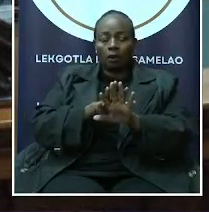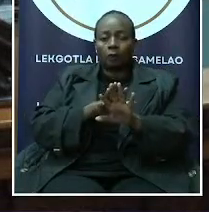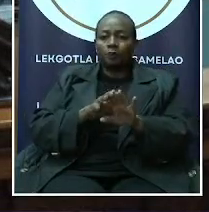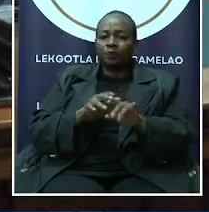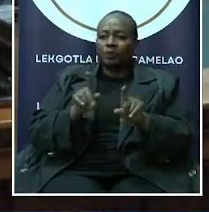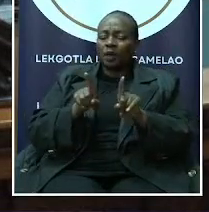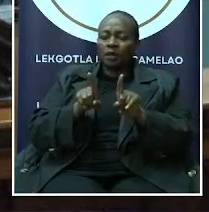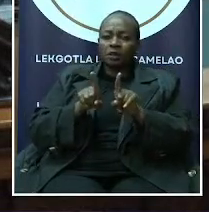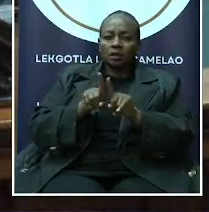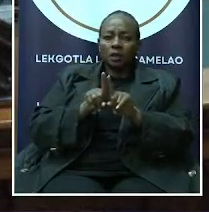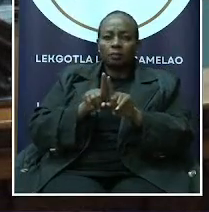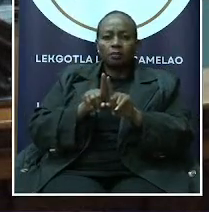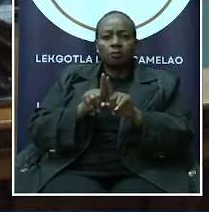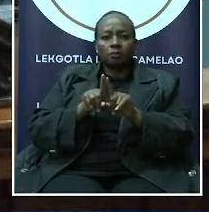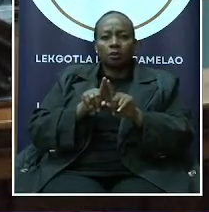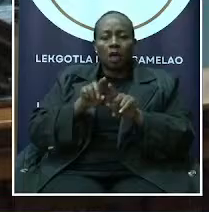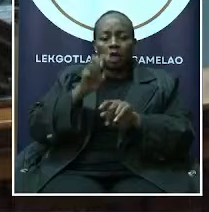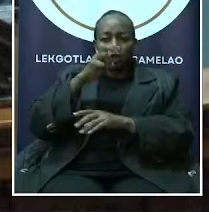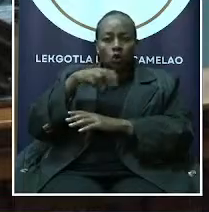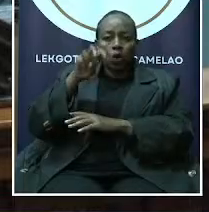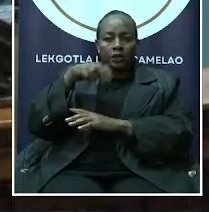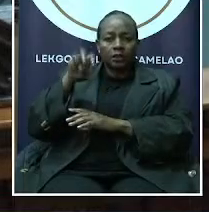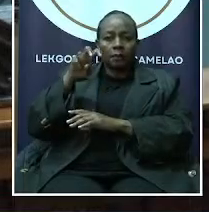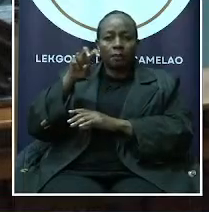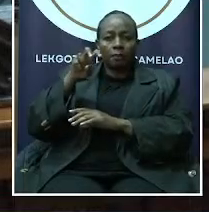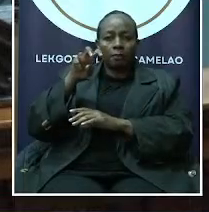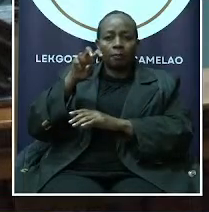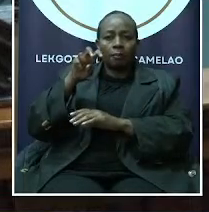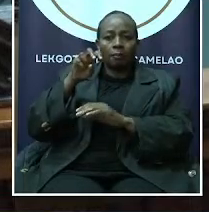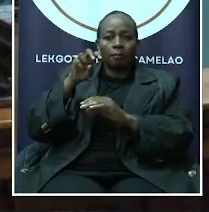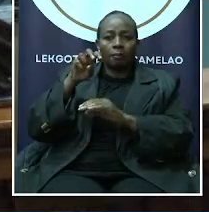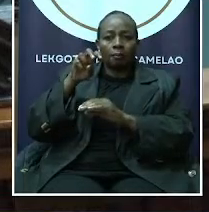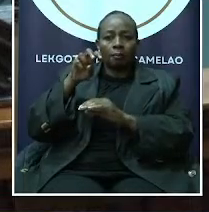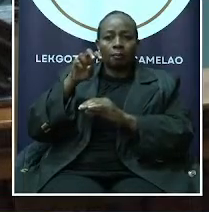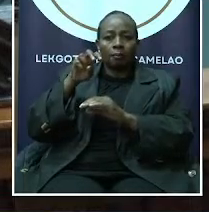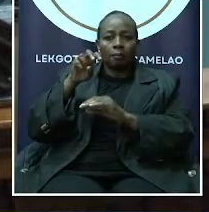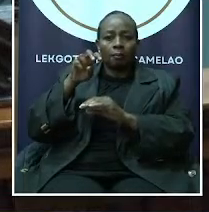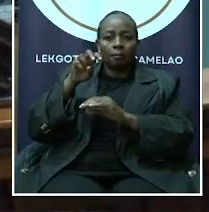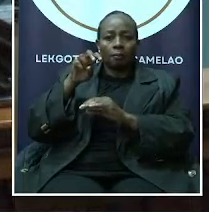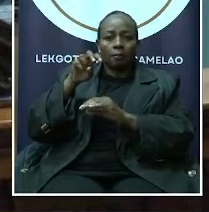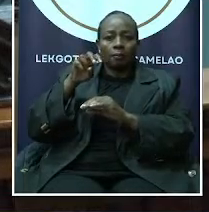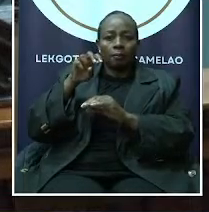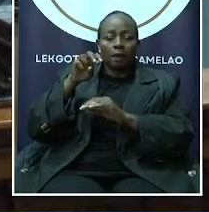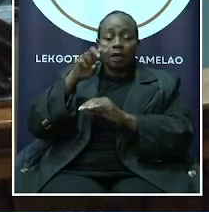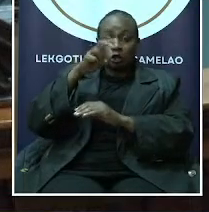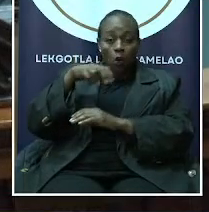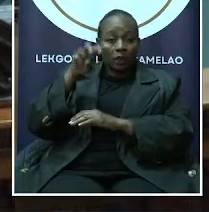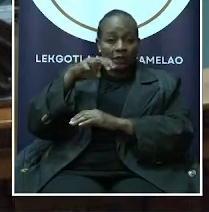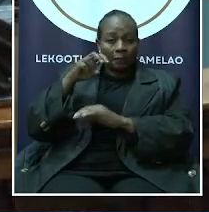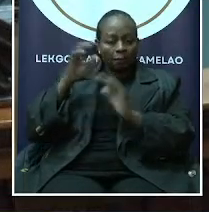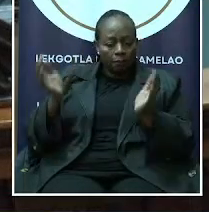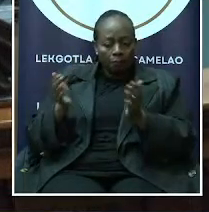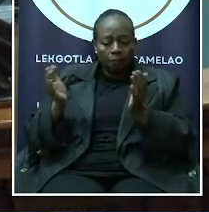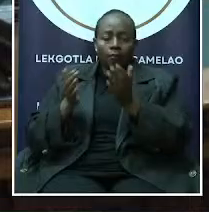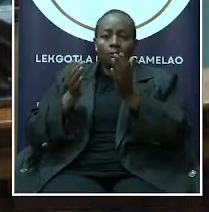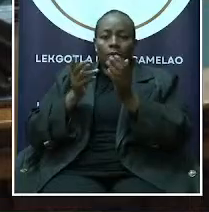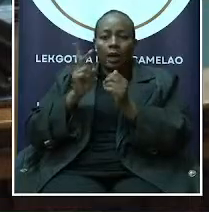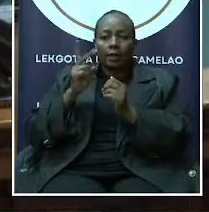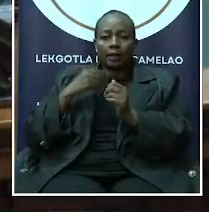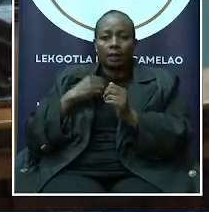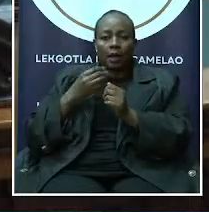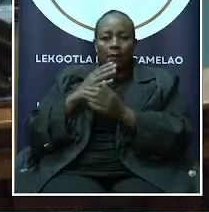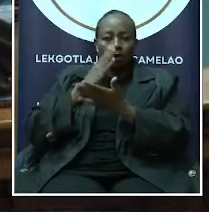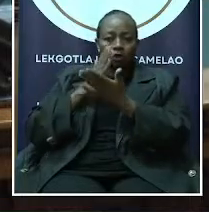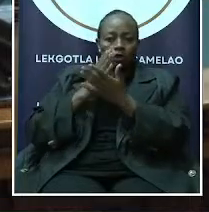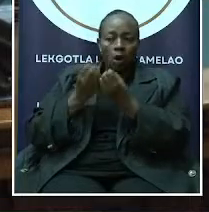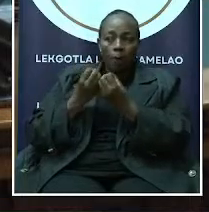like the revival of the tourism sector. I'm not sure how many of you guys are aware, how many of you esteemed